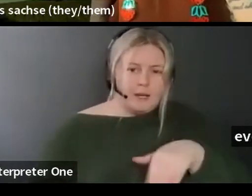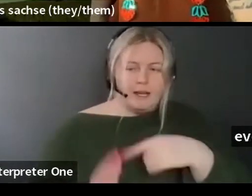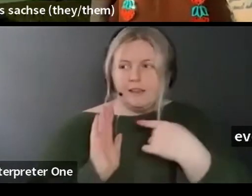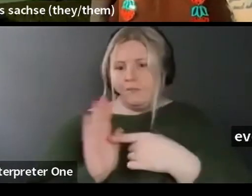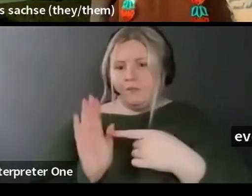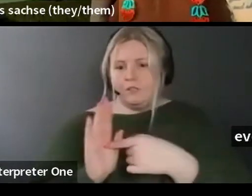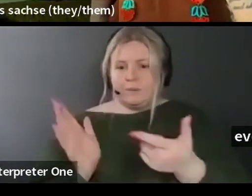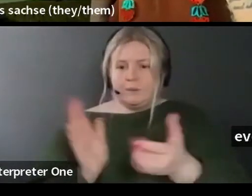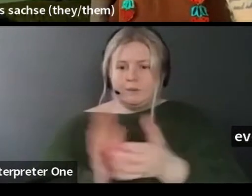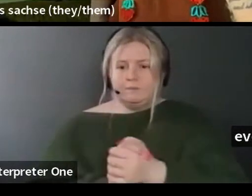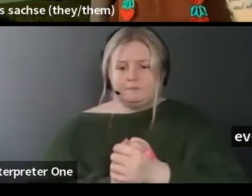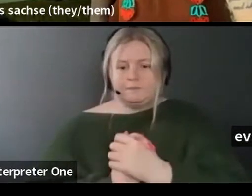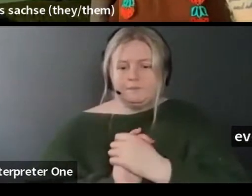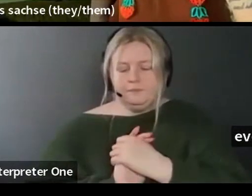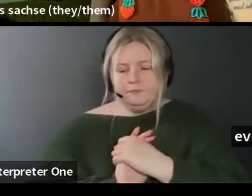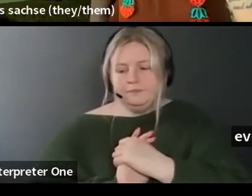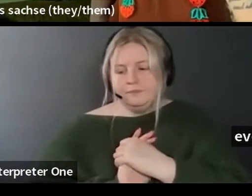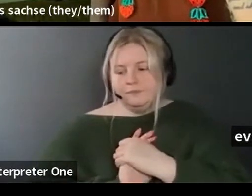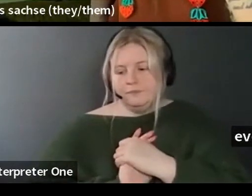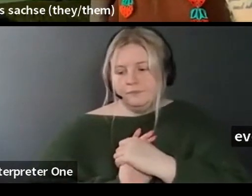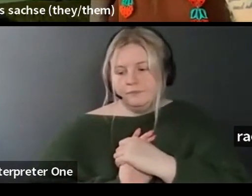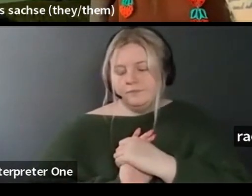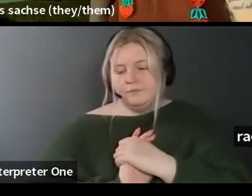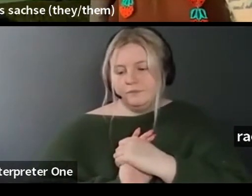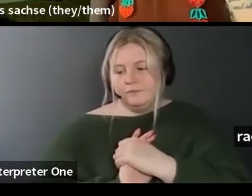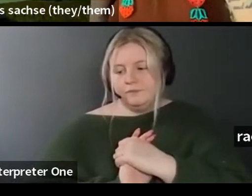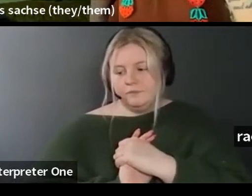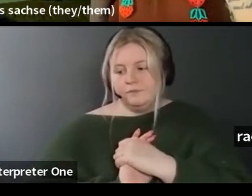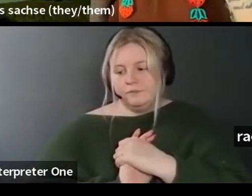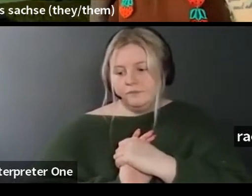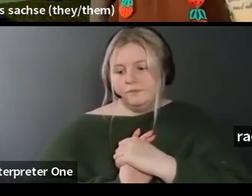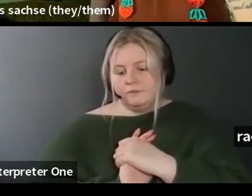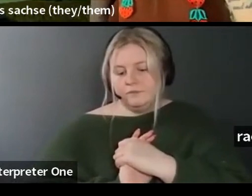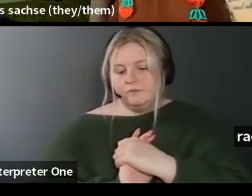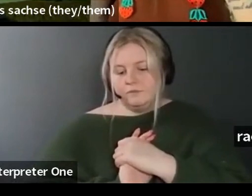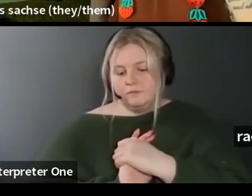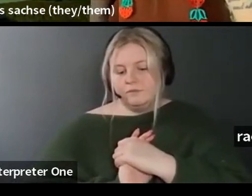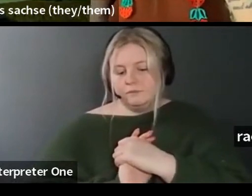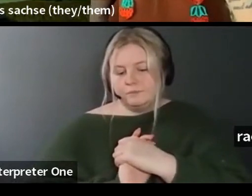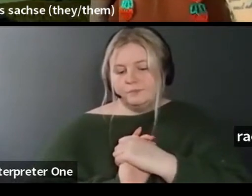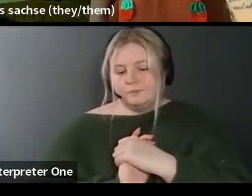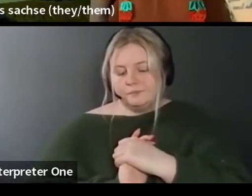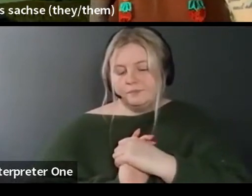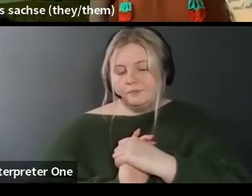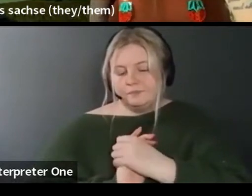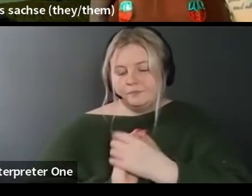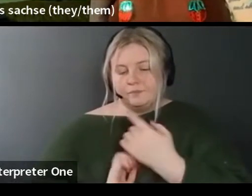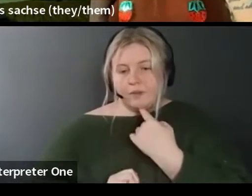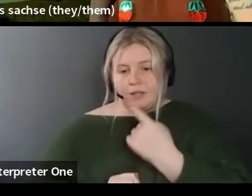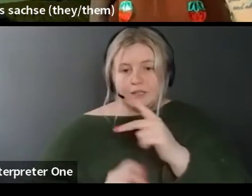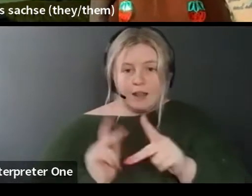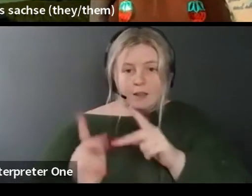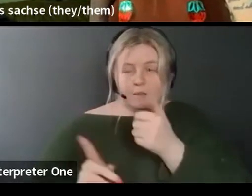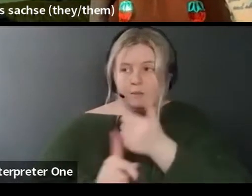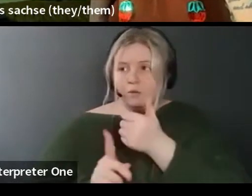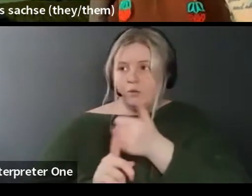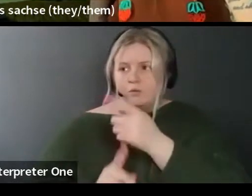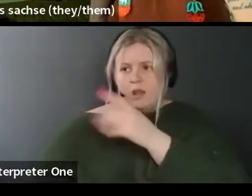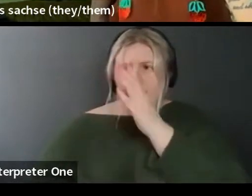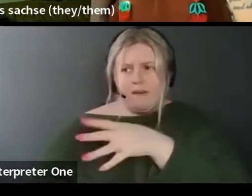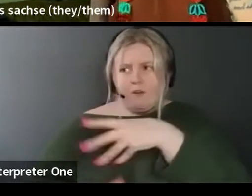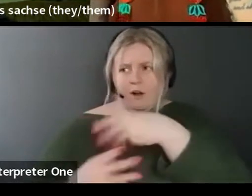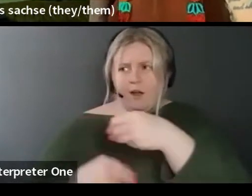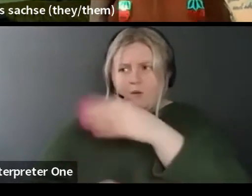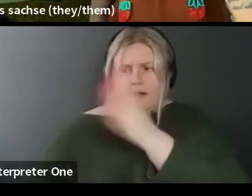in the example that we got, that you know, that like there's like telling people that they're never gonna get out, you